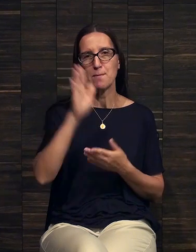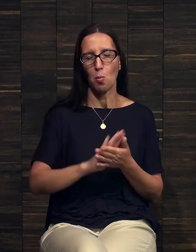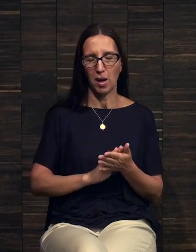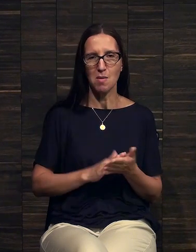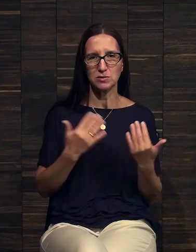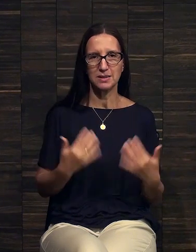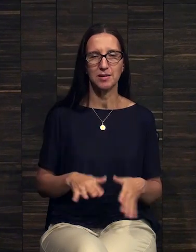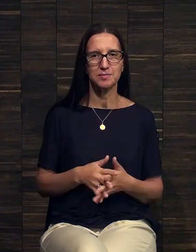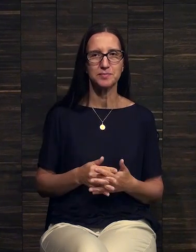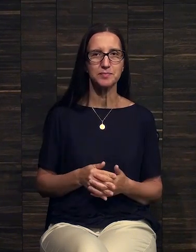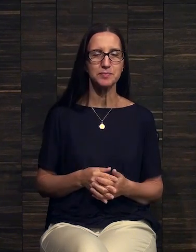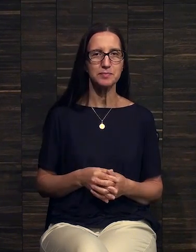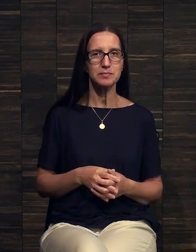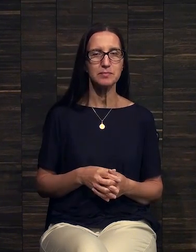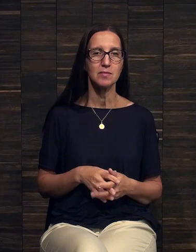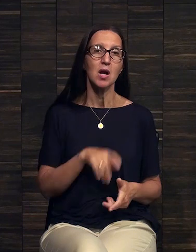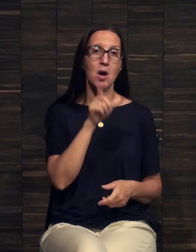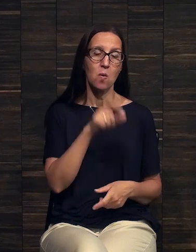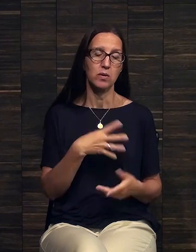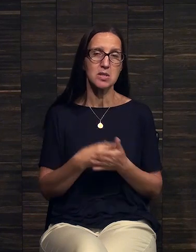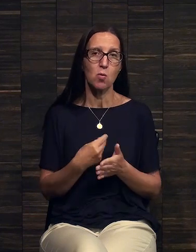like after brainwashing,